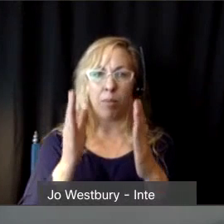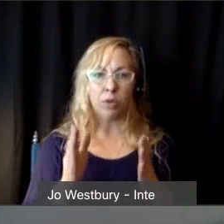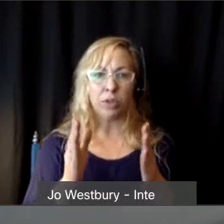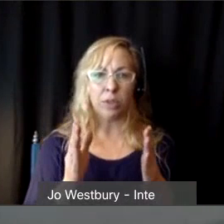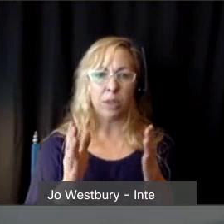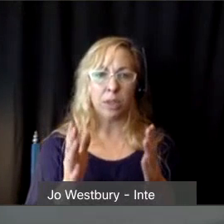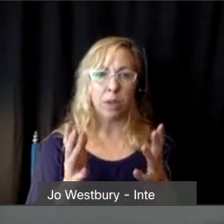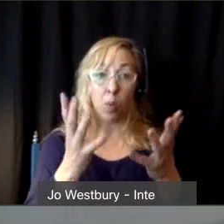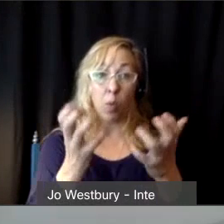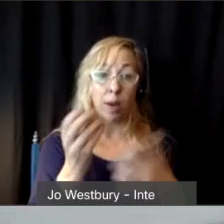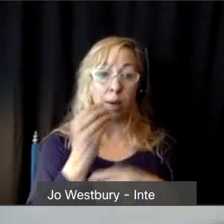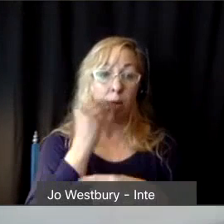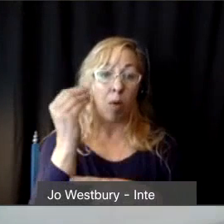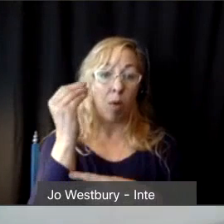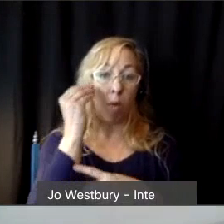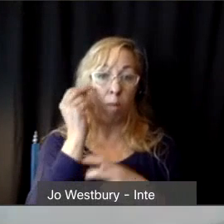wanting a home visit?